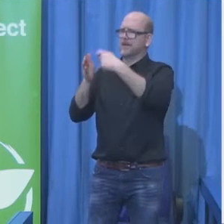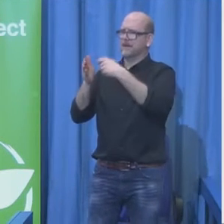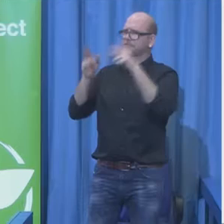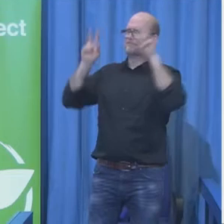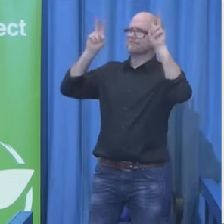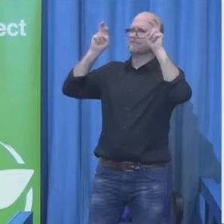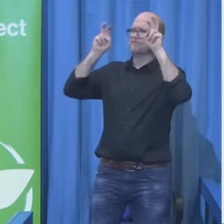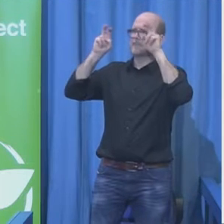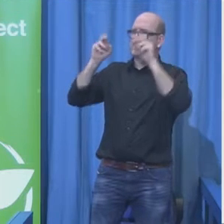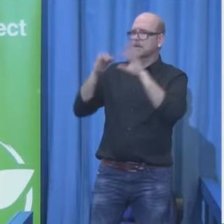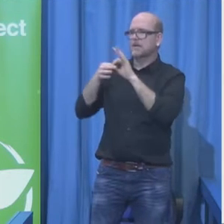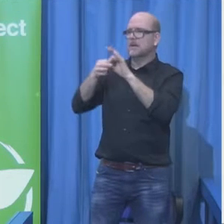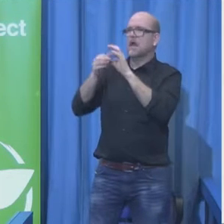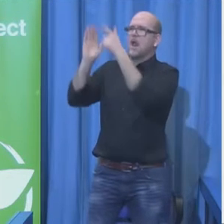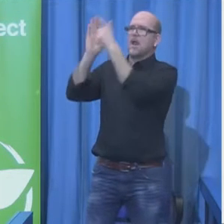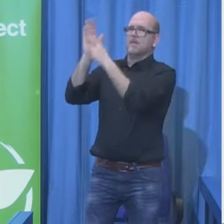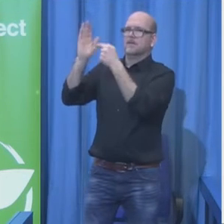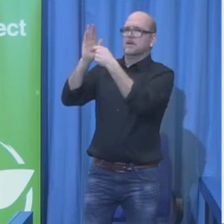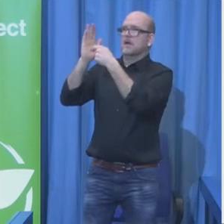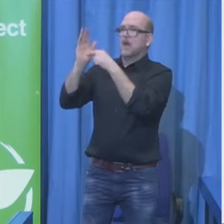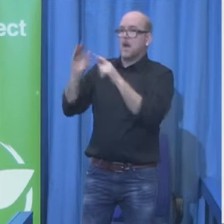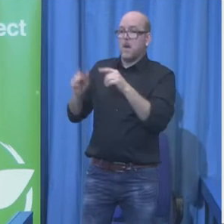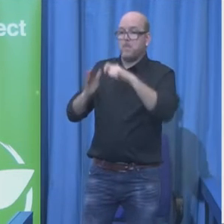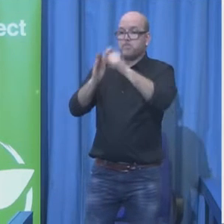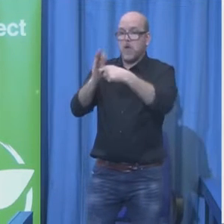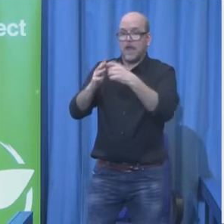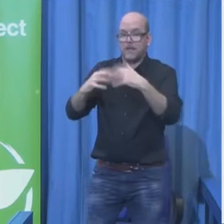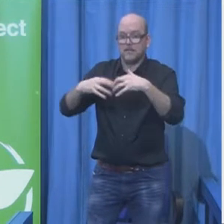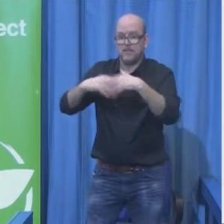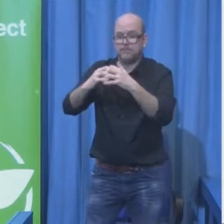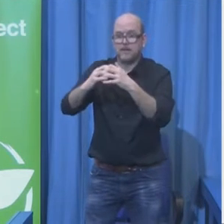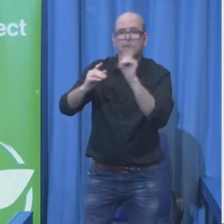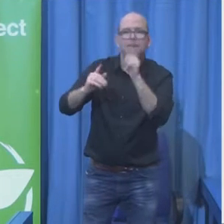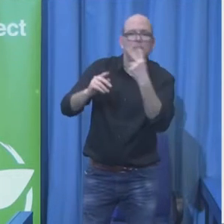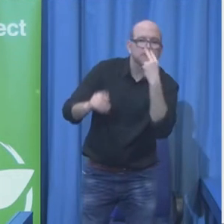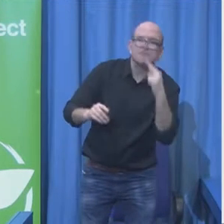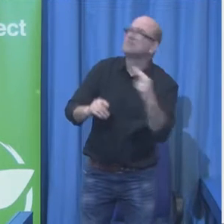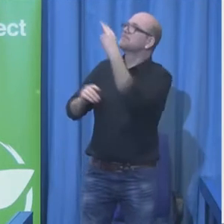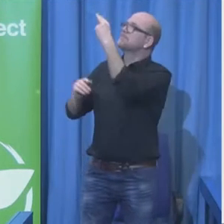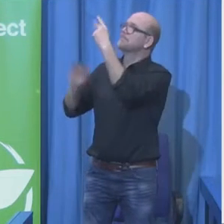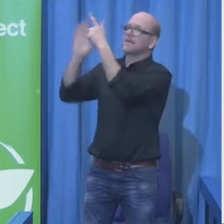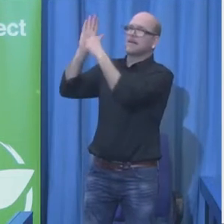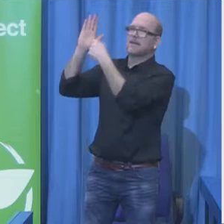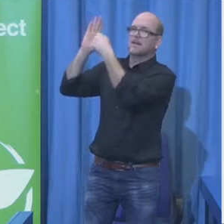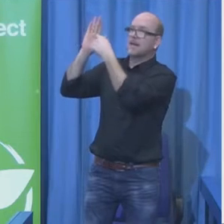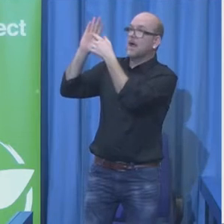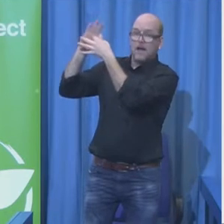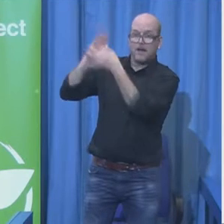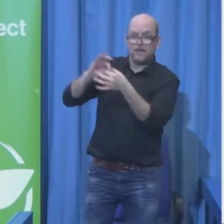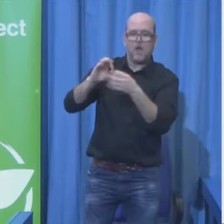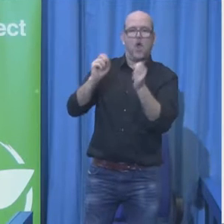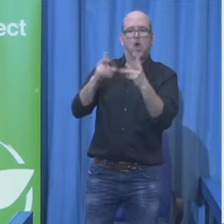progress in the implementation of the strategy, the Ad Hoc Committee of Experts on the Rights of Persons with Disabilities will